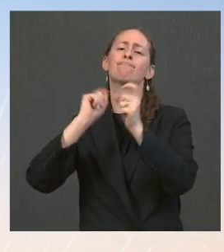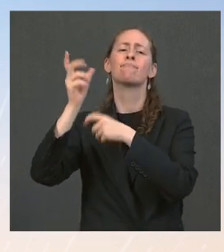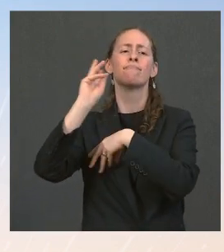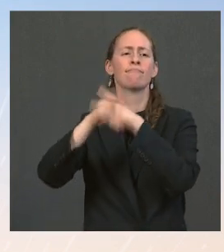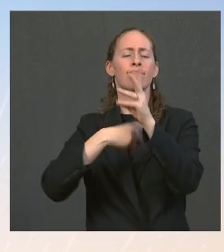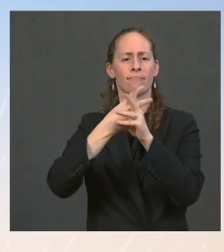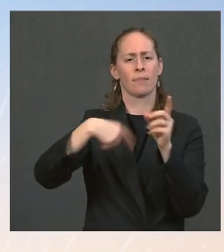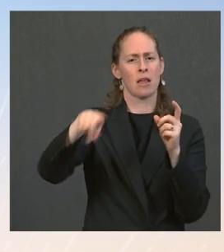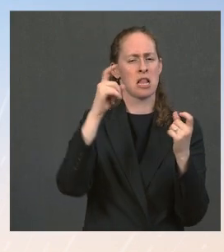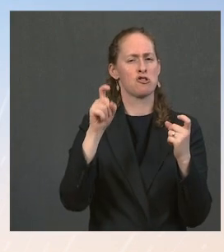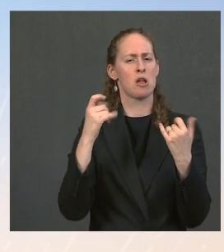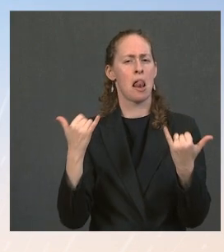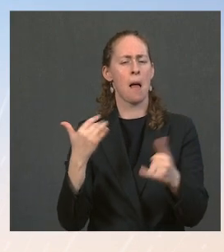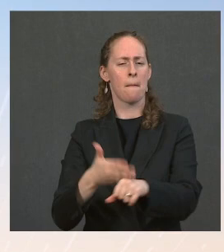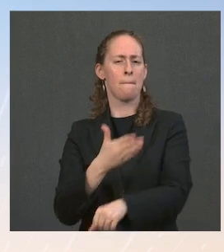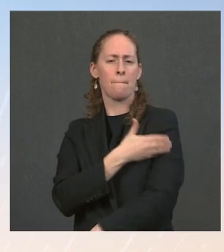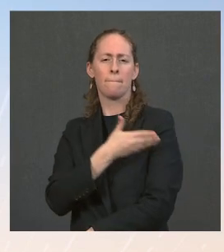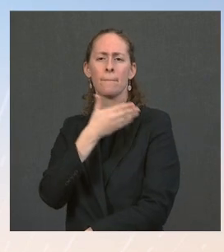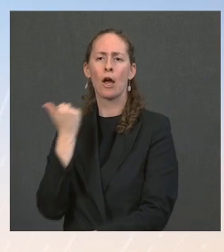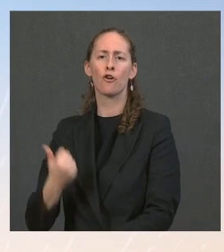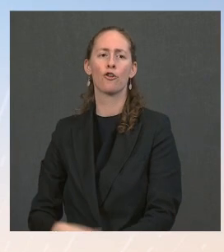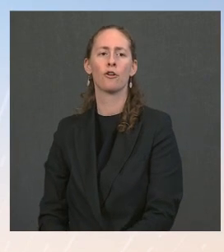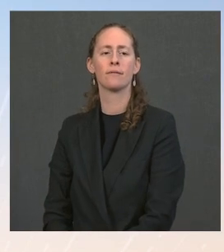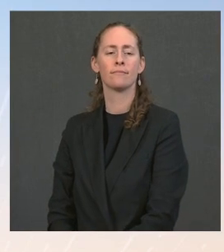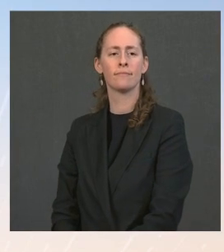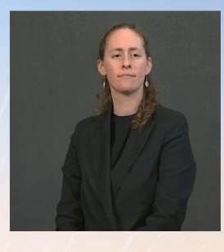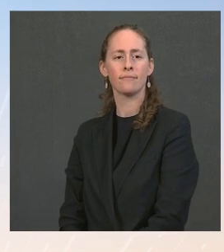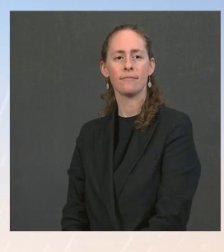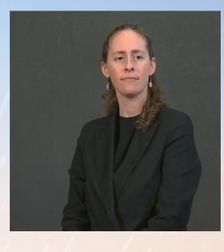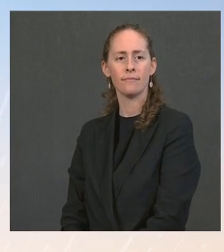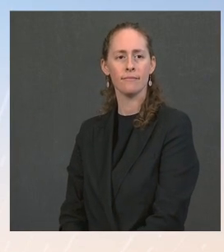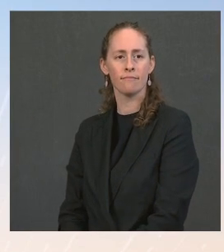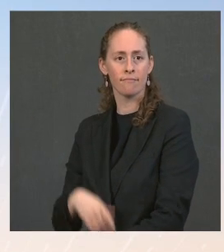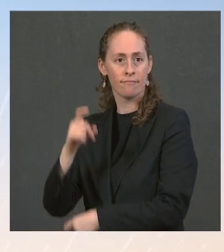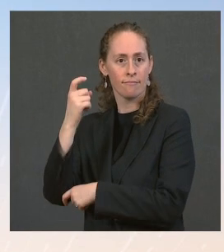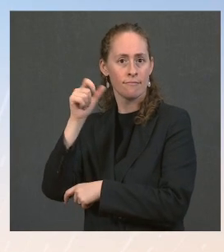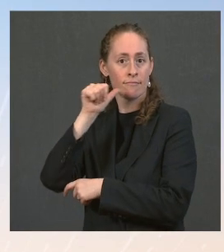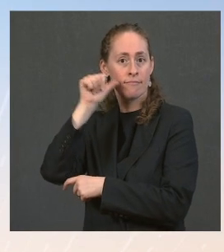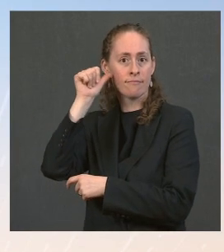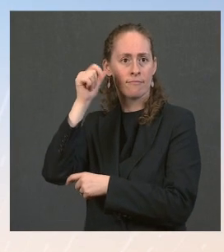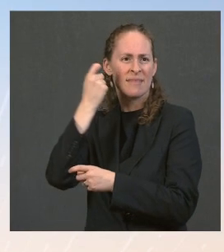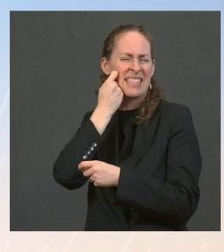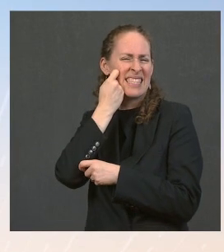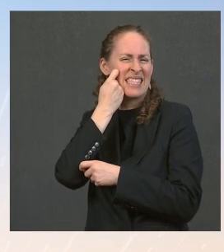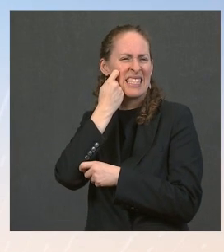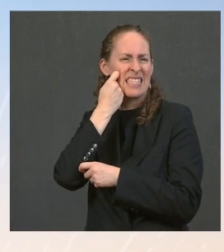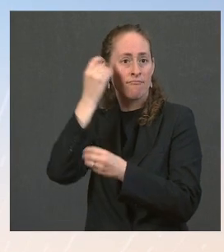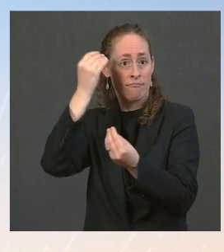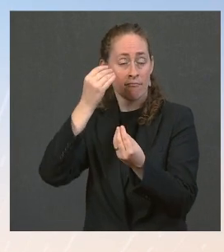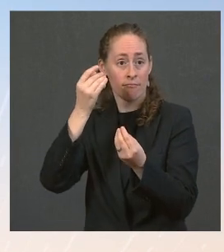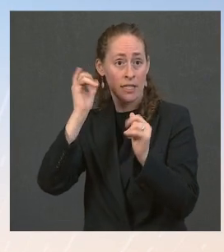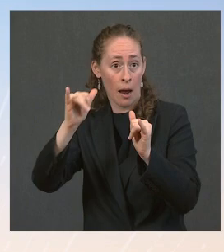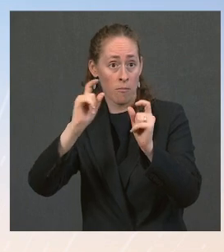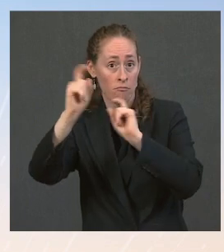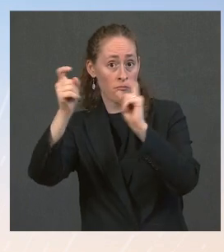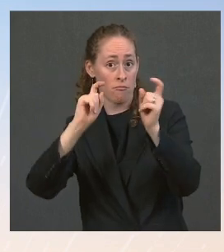that, are the places where these vaccines that you just announced going, are they the same range of countries that you all previously announced? Yeah, they are.